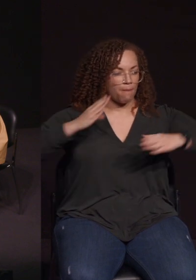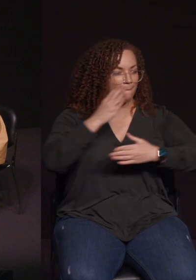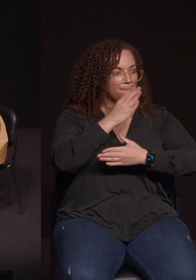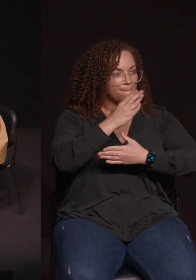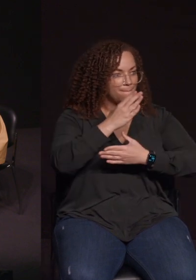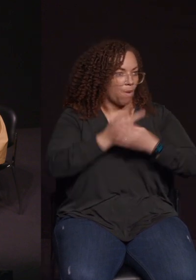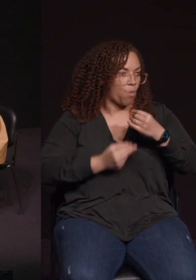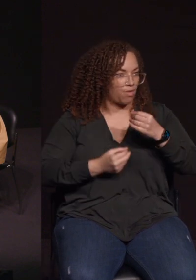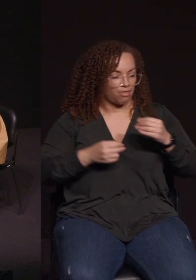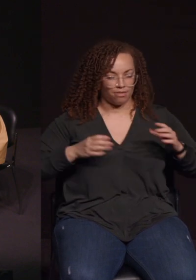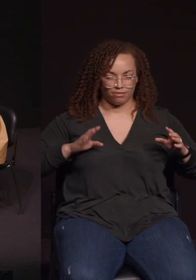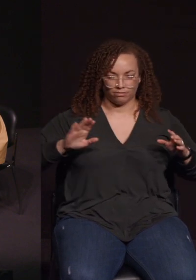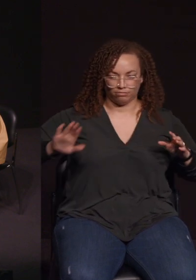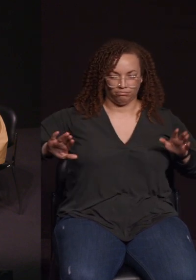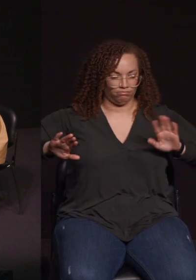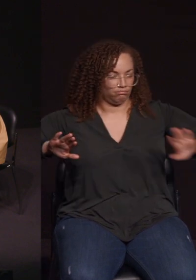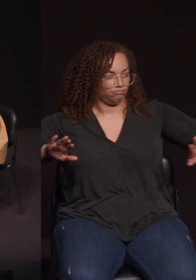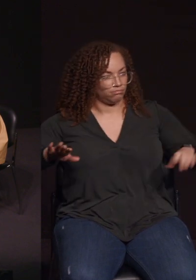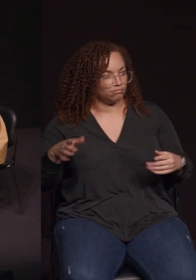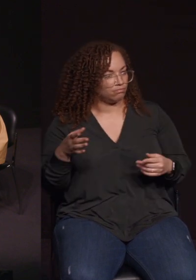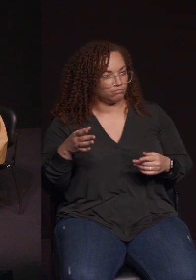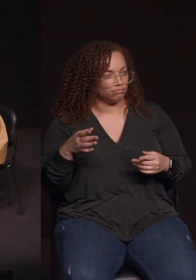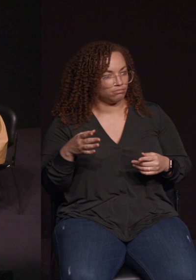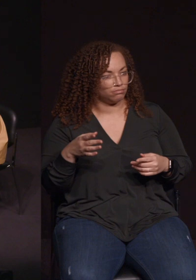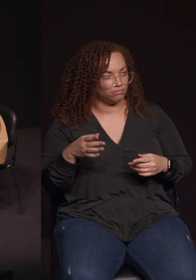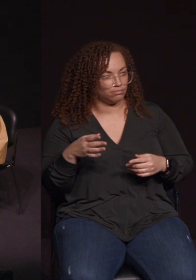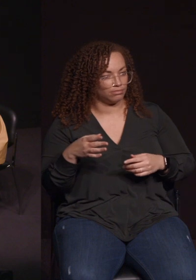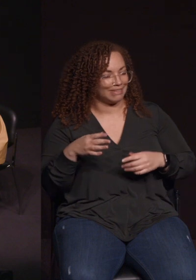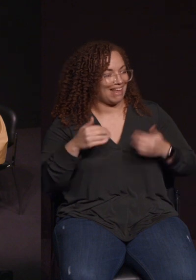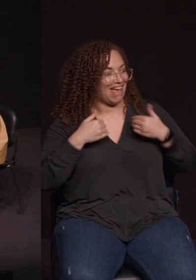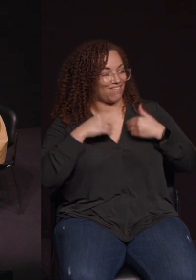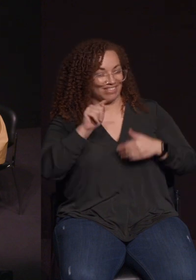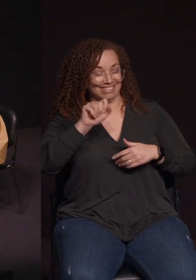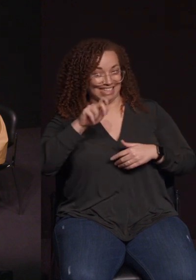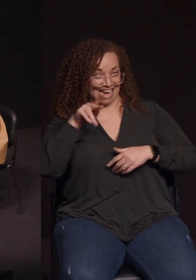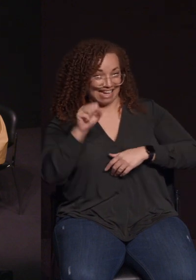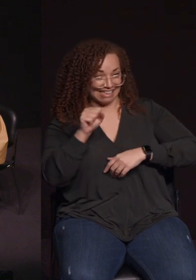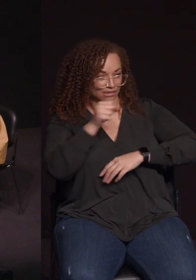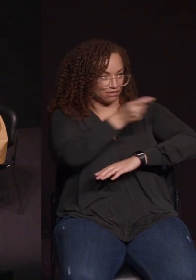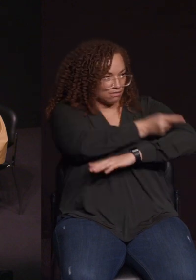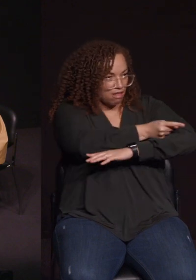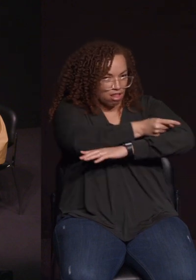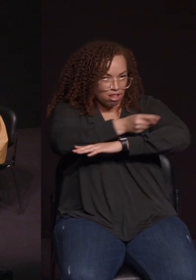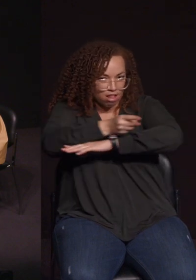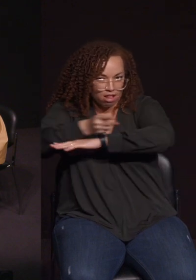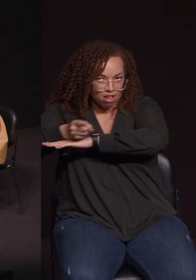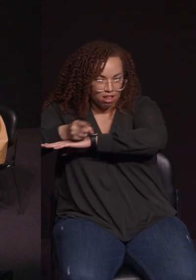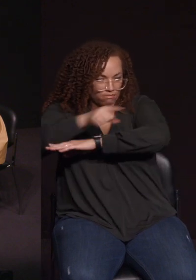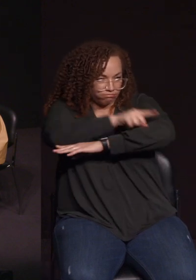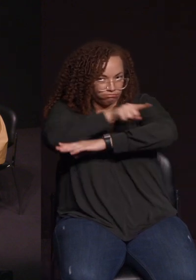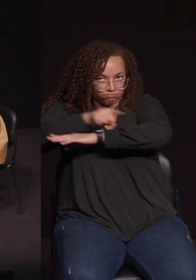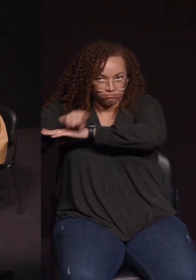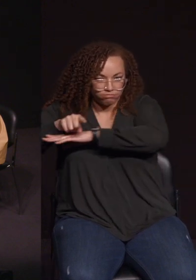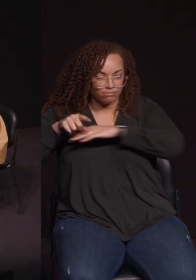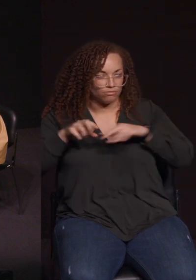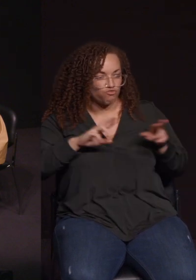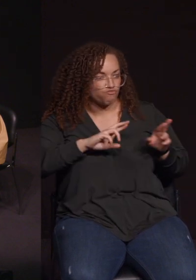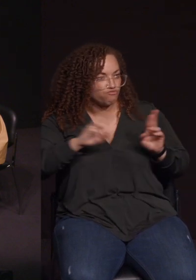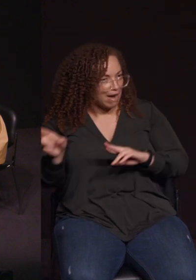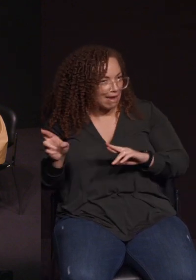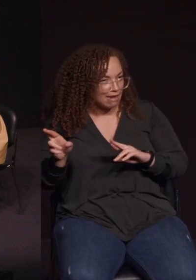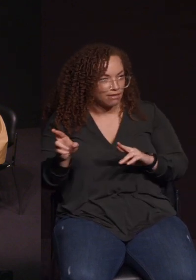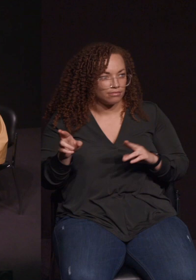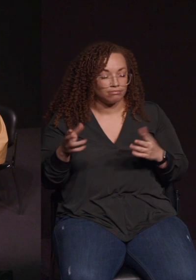certain time, they couldn't even come into their home. So to just go back over there and had a chance to pay